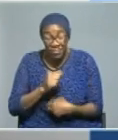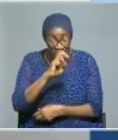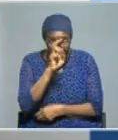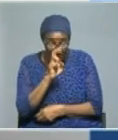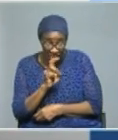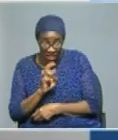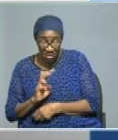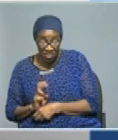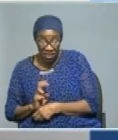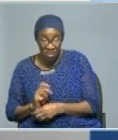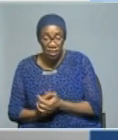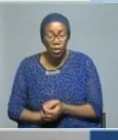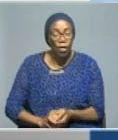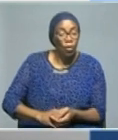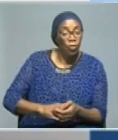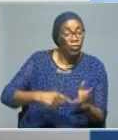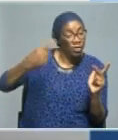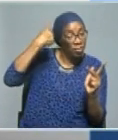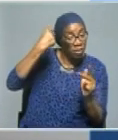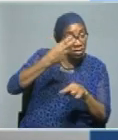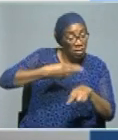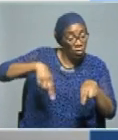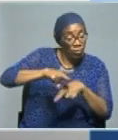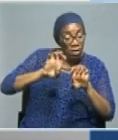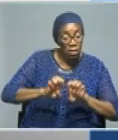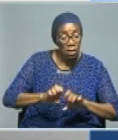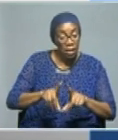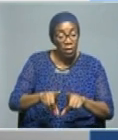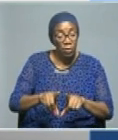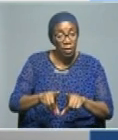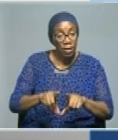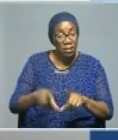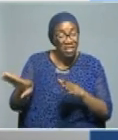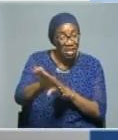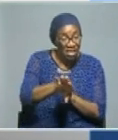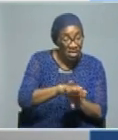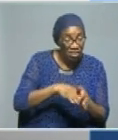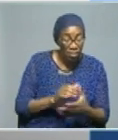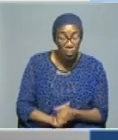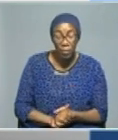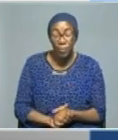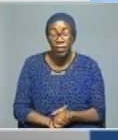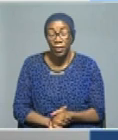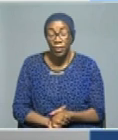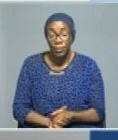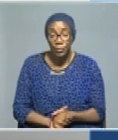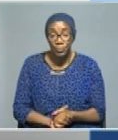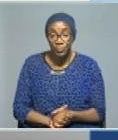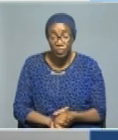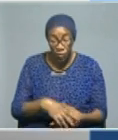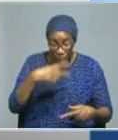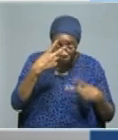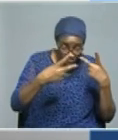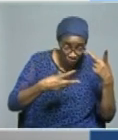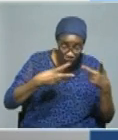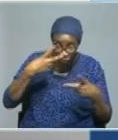our line minister of higher education, training and technology, Dr. Kanji Murangi, comes in.